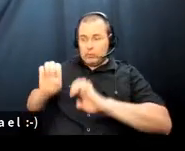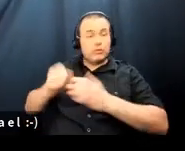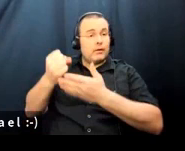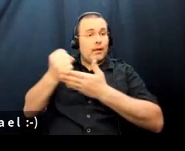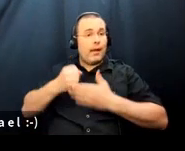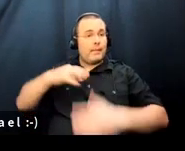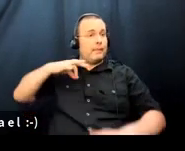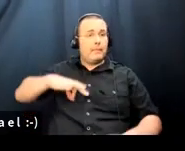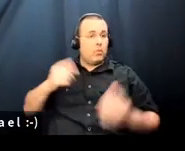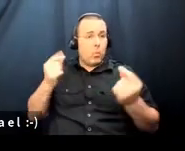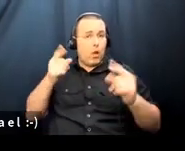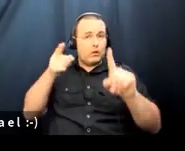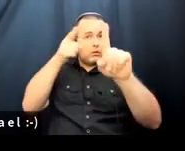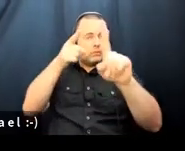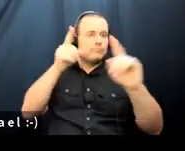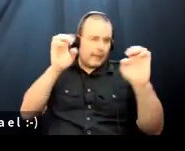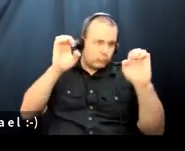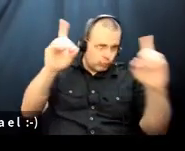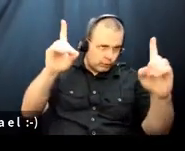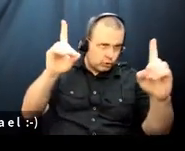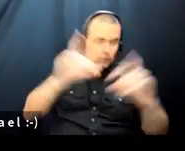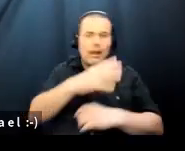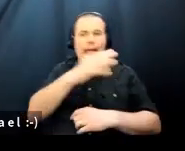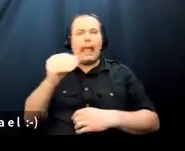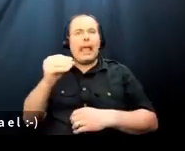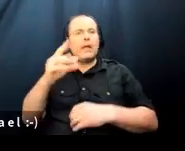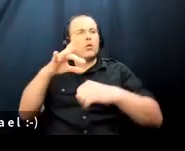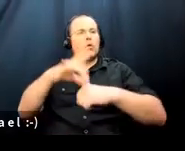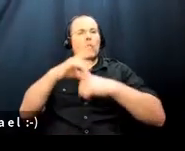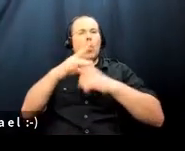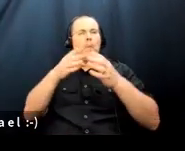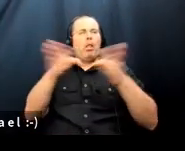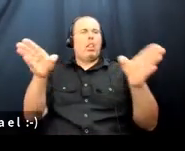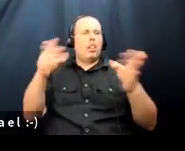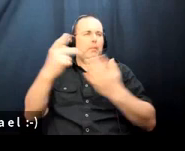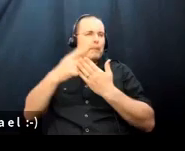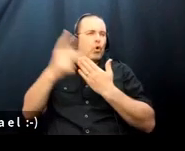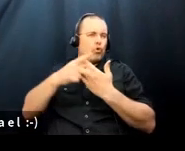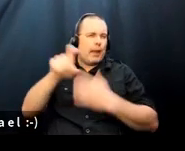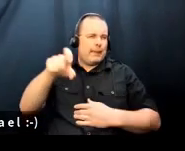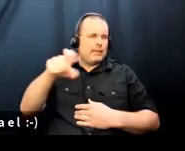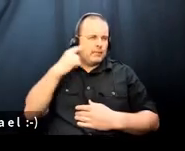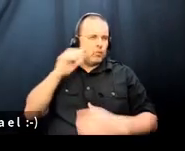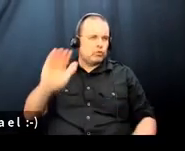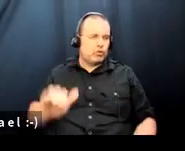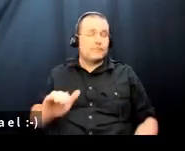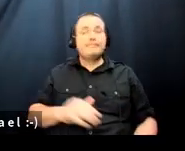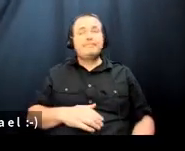for education and for globally programming for the child. You know, one of the biggest parts